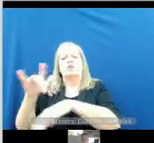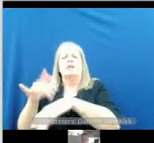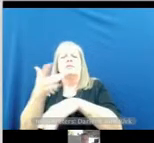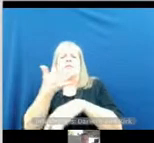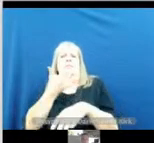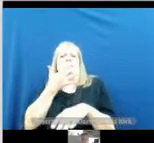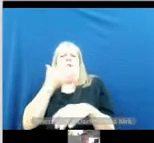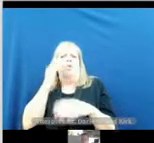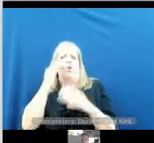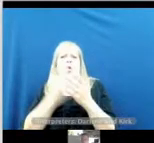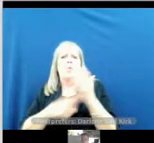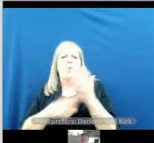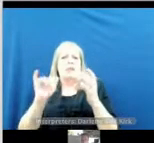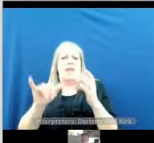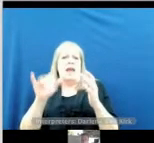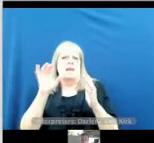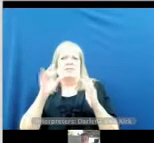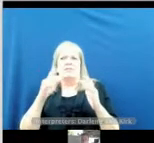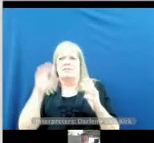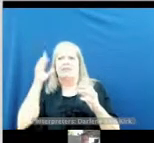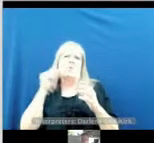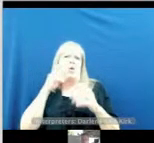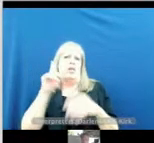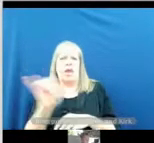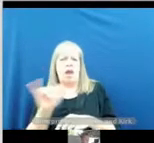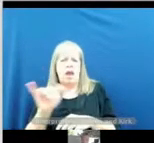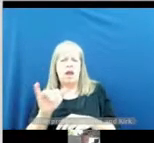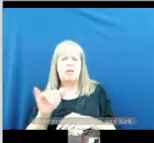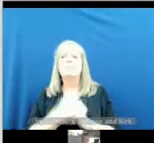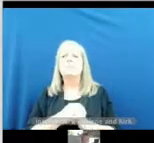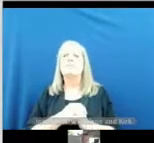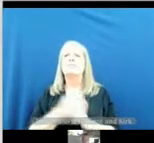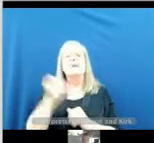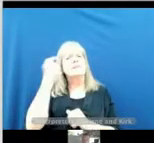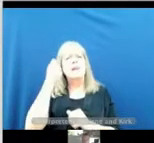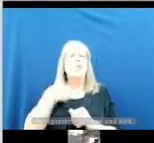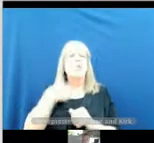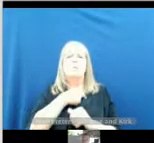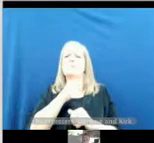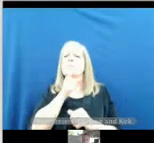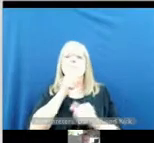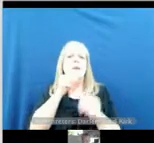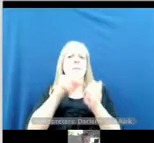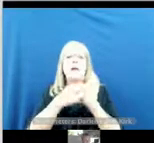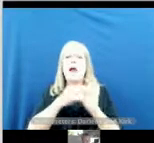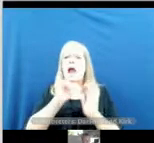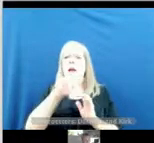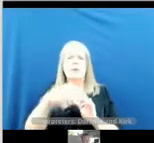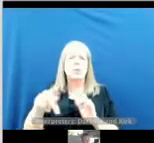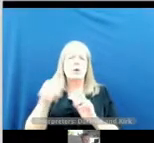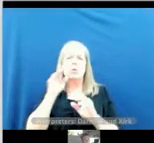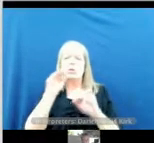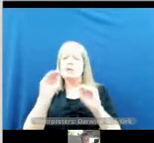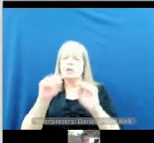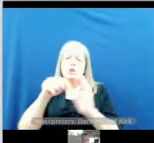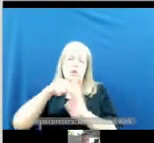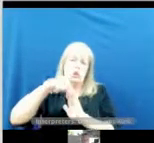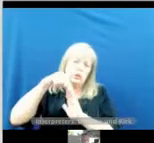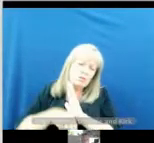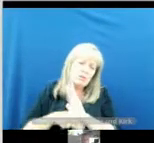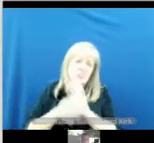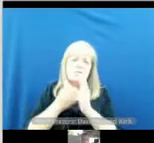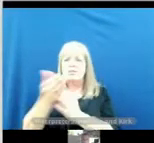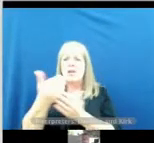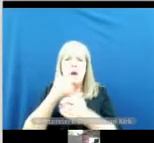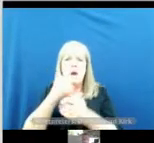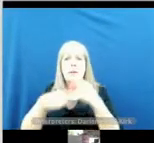leaves the IEP to be these skilled practitioners particularly in terms of tactile,